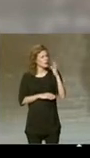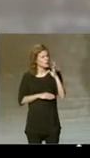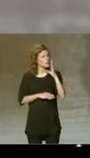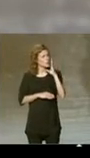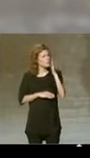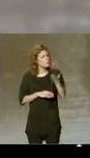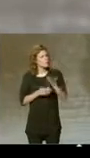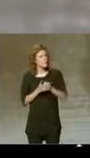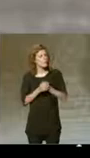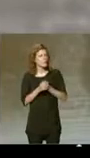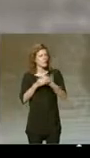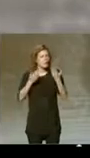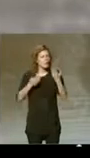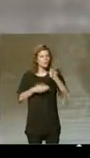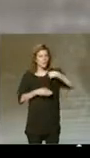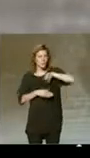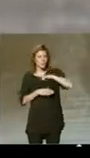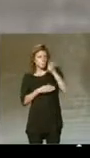feedback.